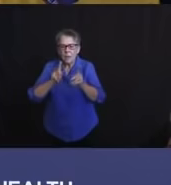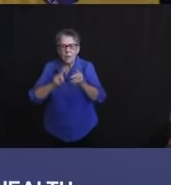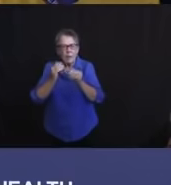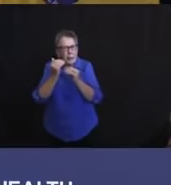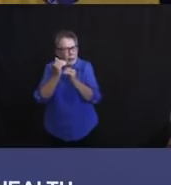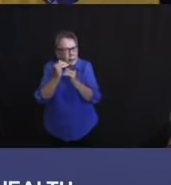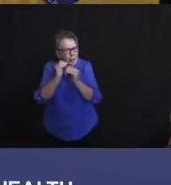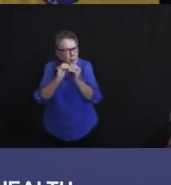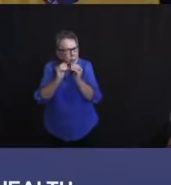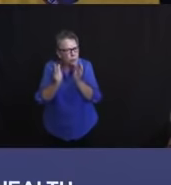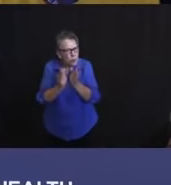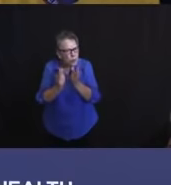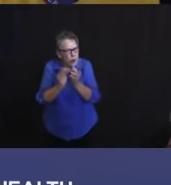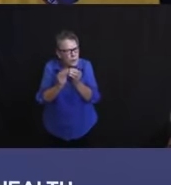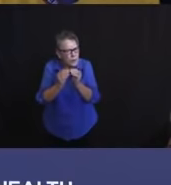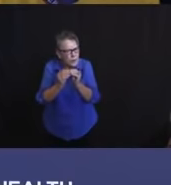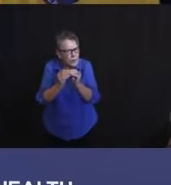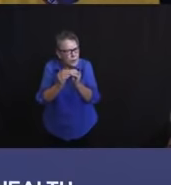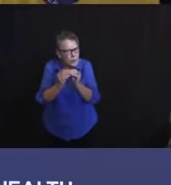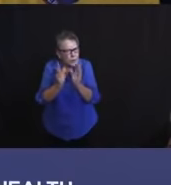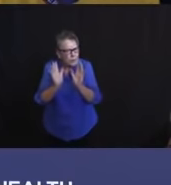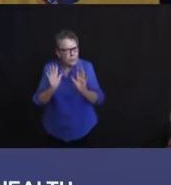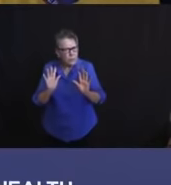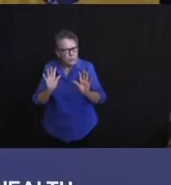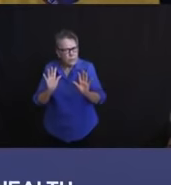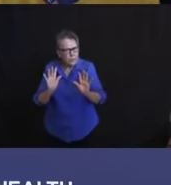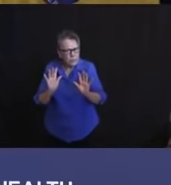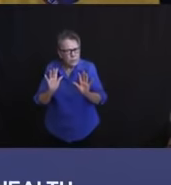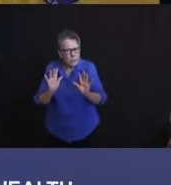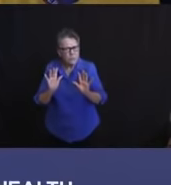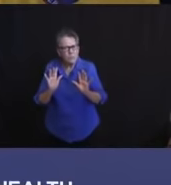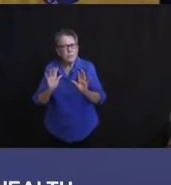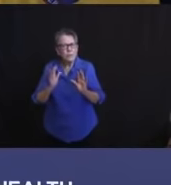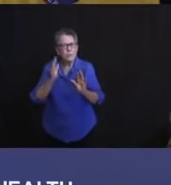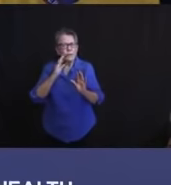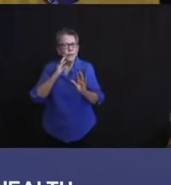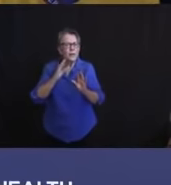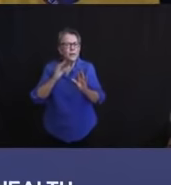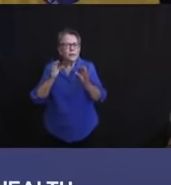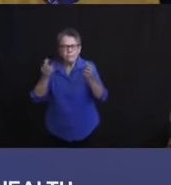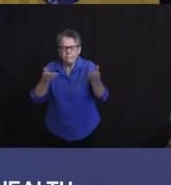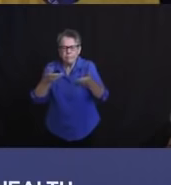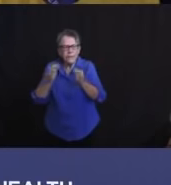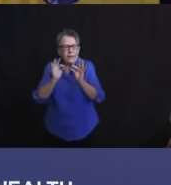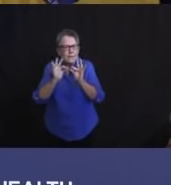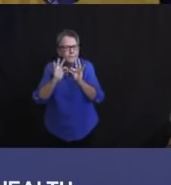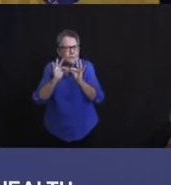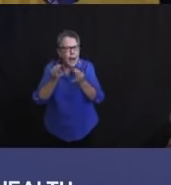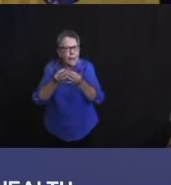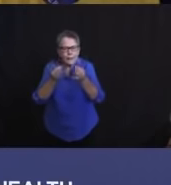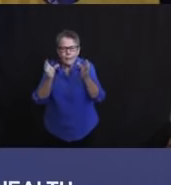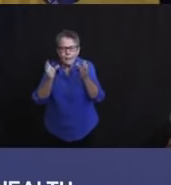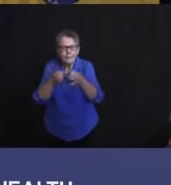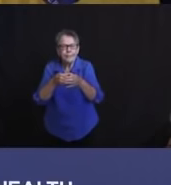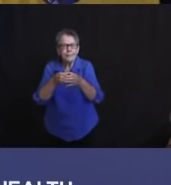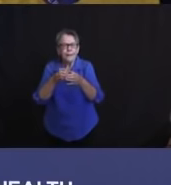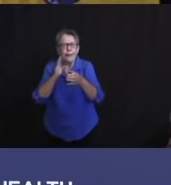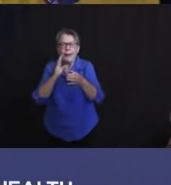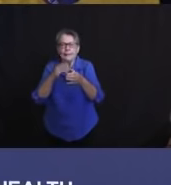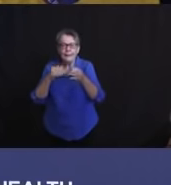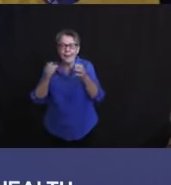then we've started now to cross into other people's bubbles. So the other thing I would say, particularly if you're inside, think